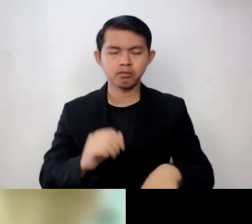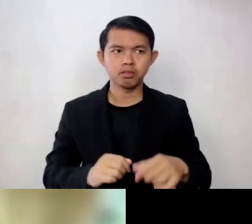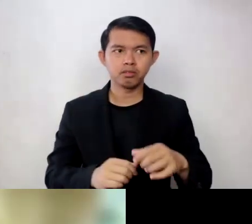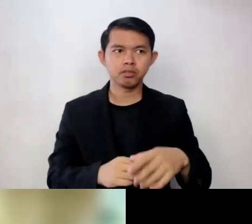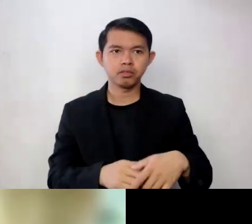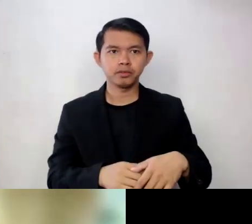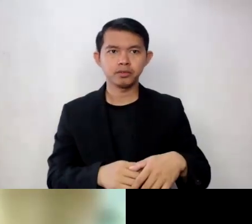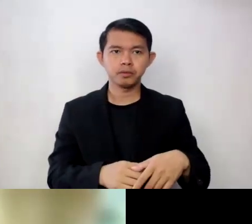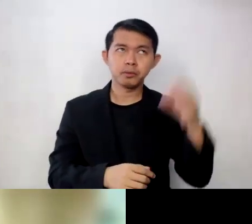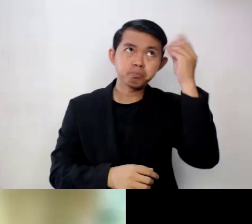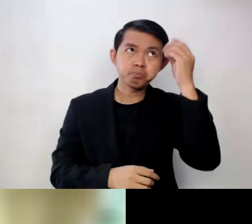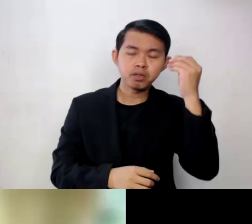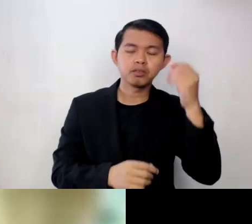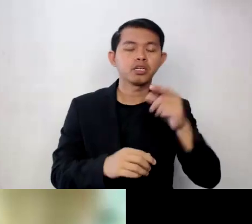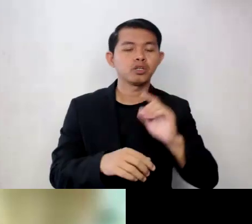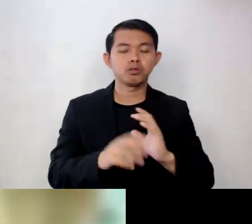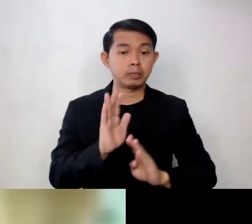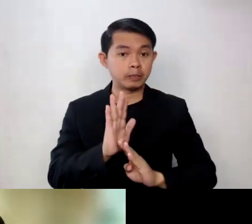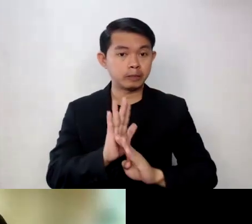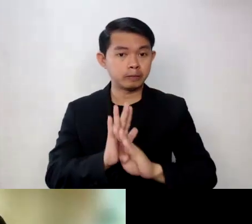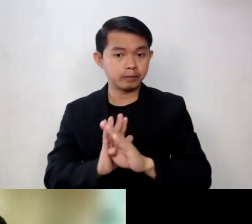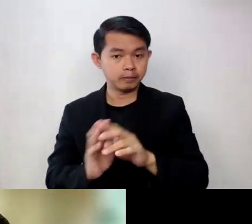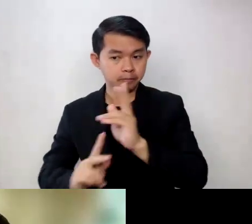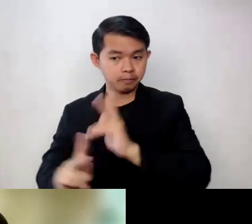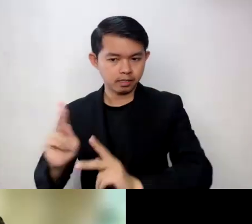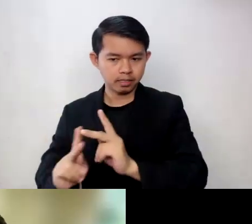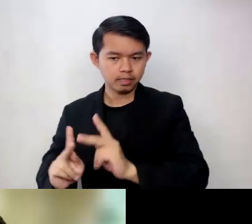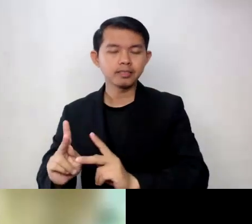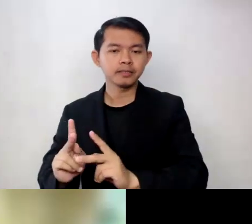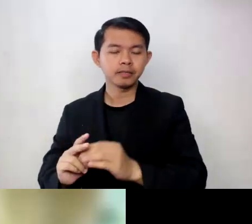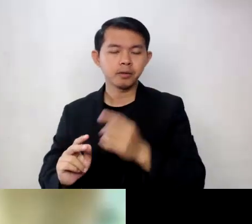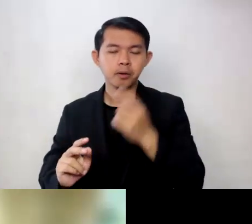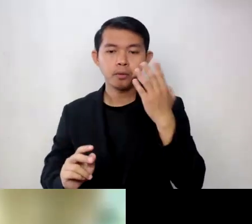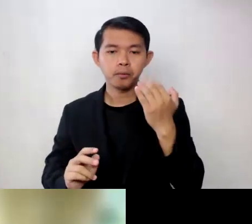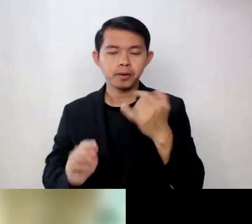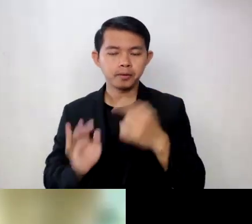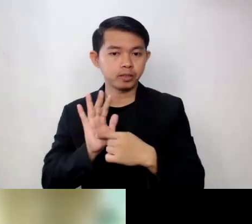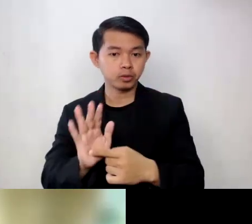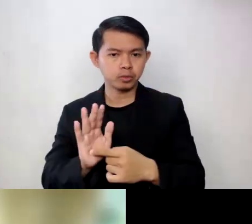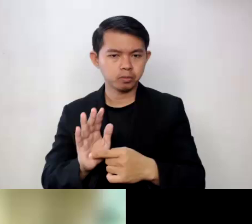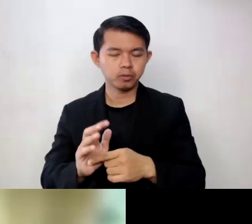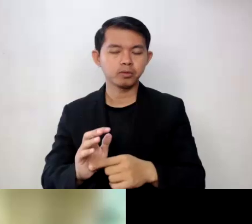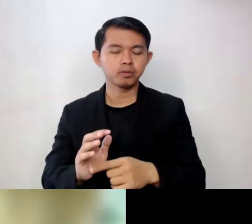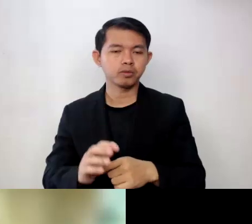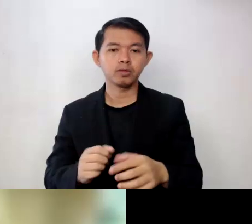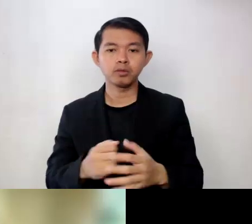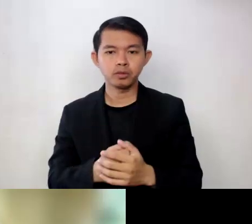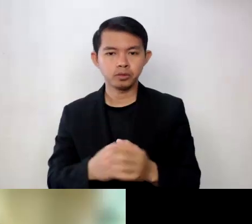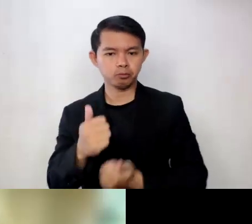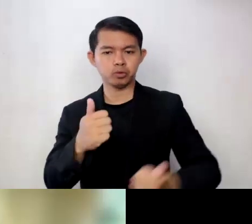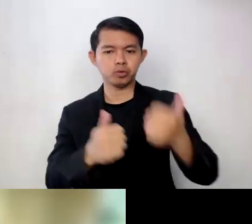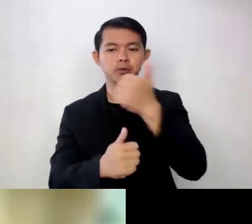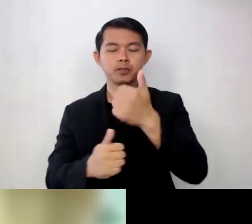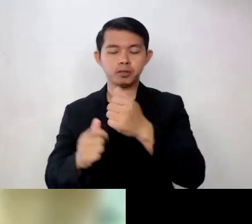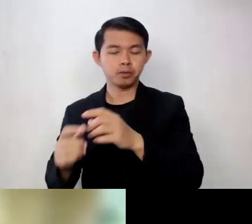were actually developed by these people to show superiority of one group, particularly of white men, over the others.